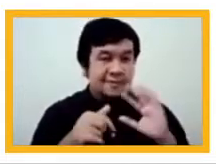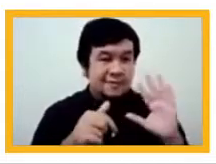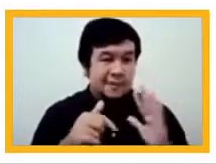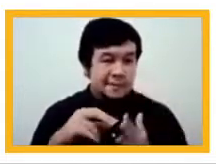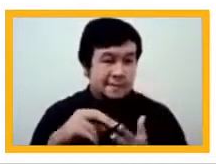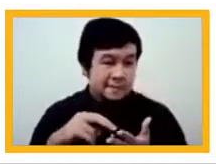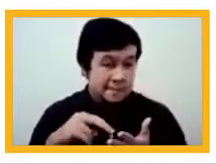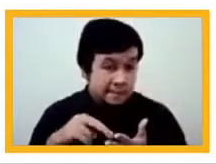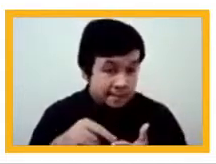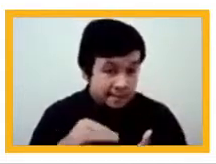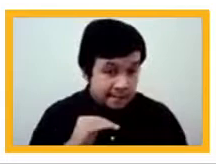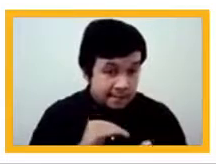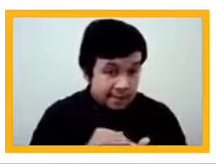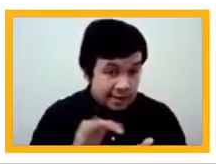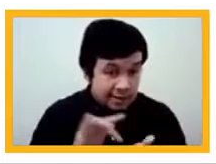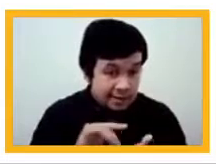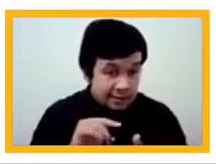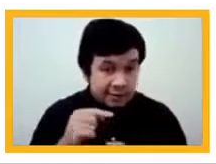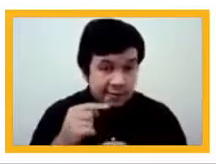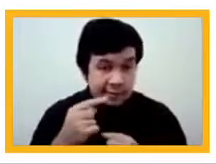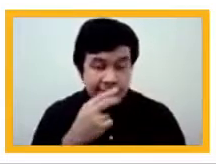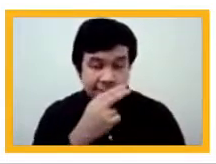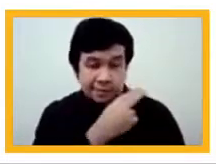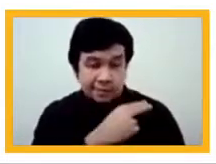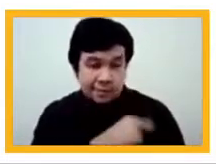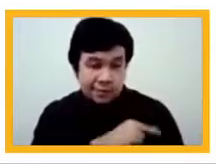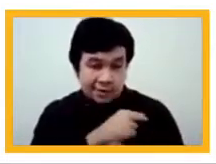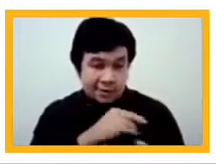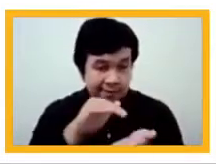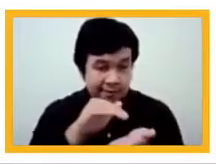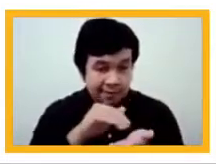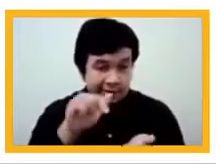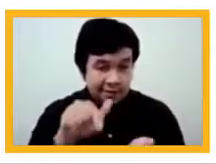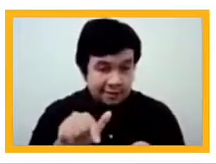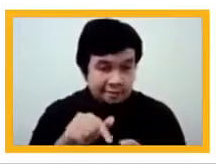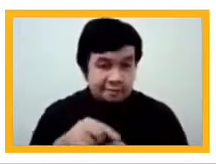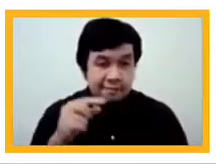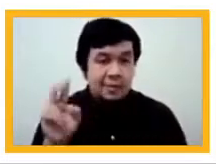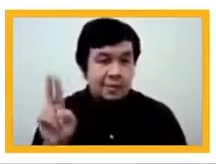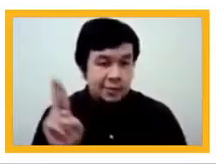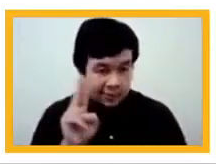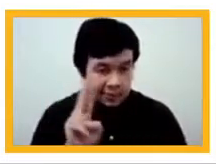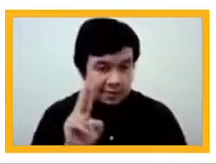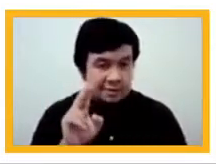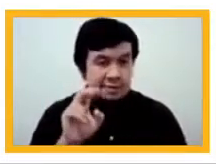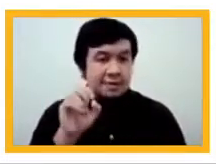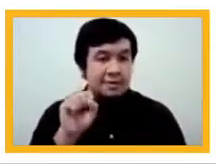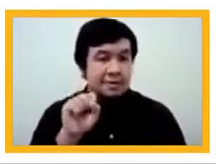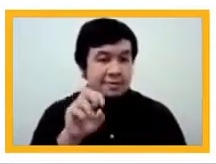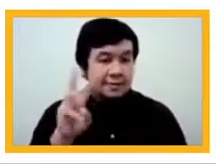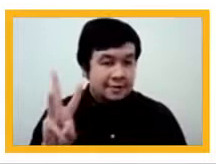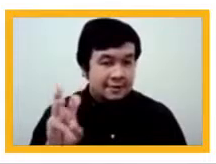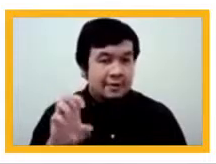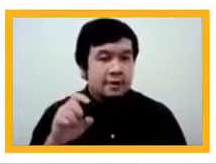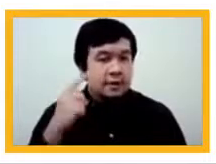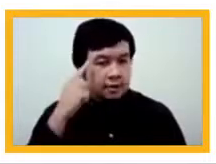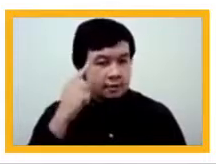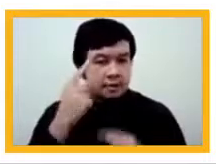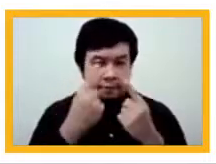And in parallel with such efforts, the university must to increase the university